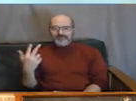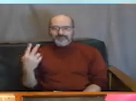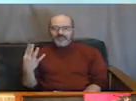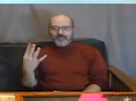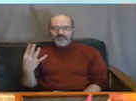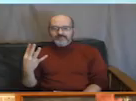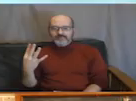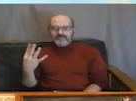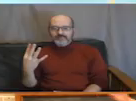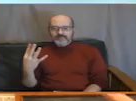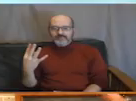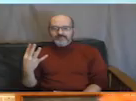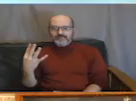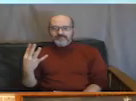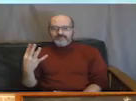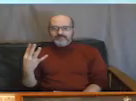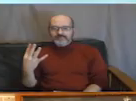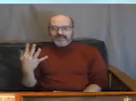4,